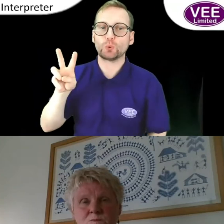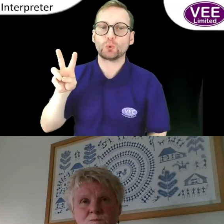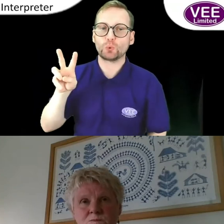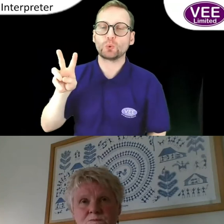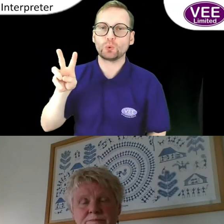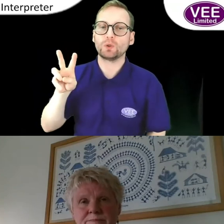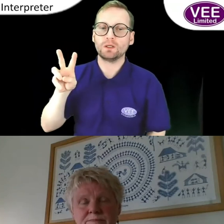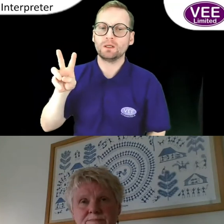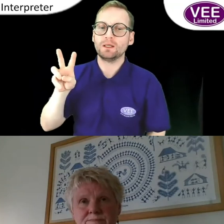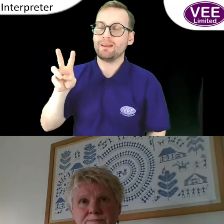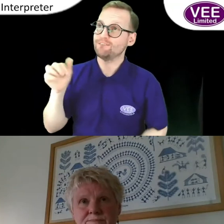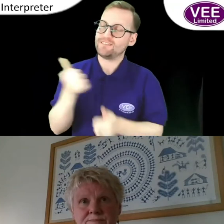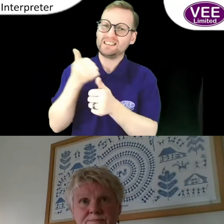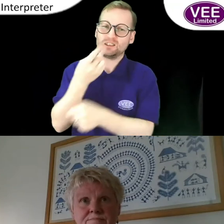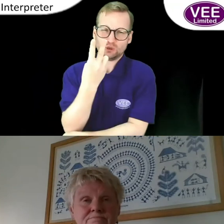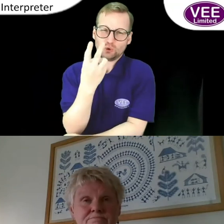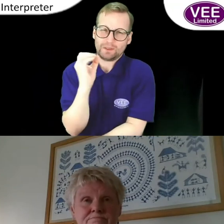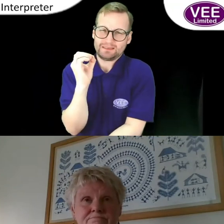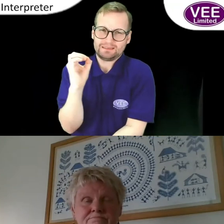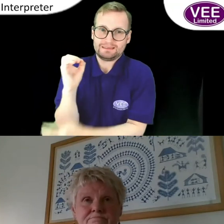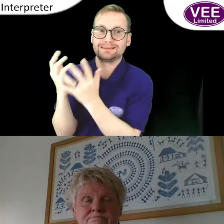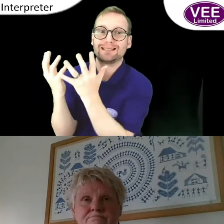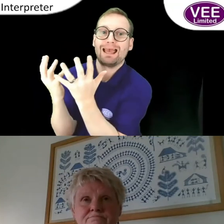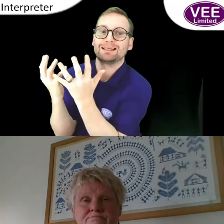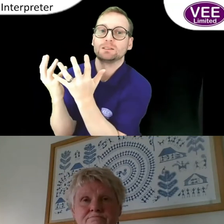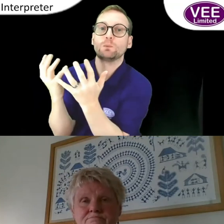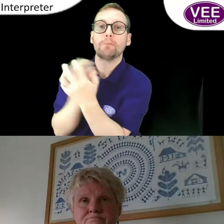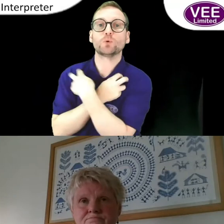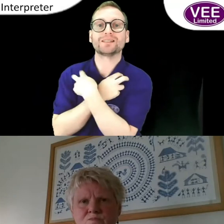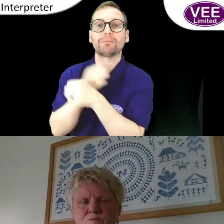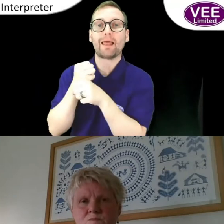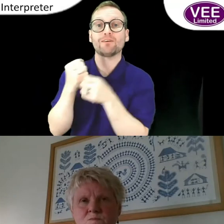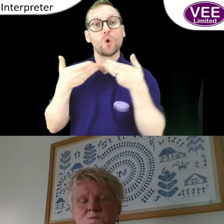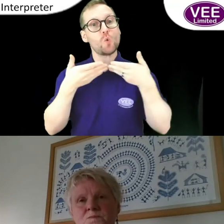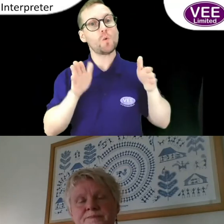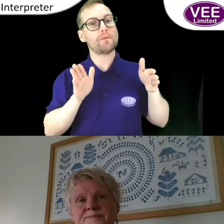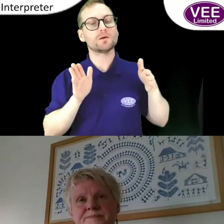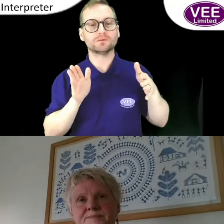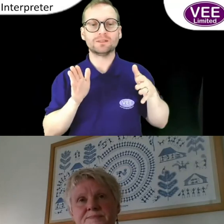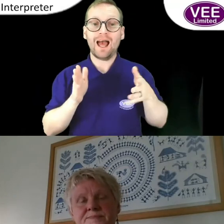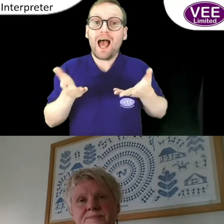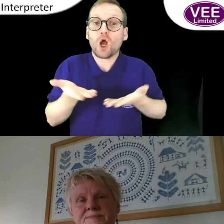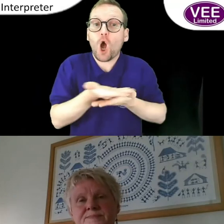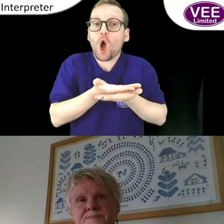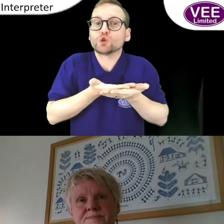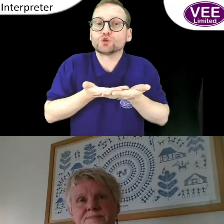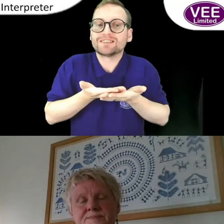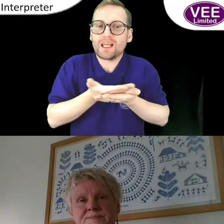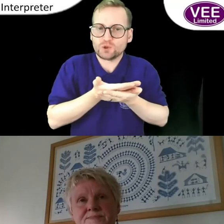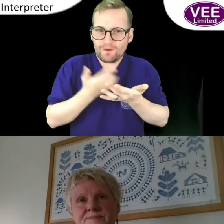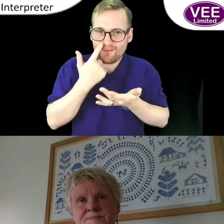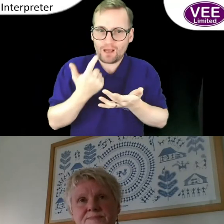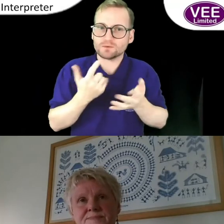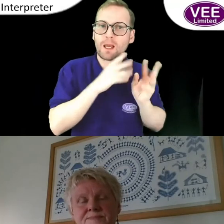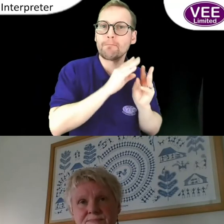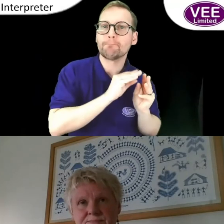in sort of 2010, when the museum galleries opened. And through our consultation, this is where we really found those